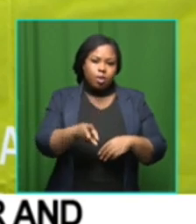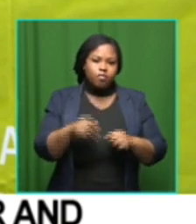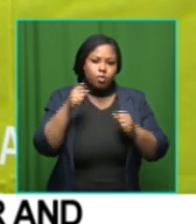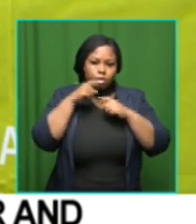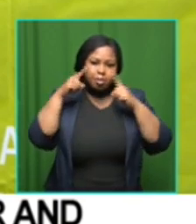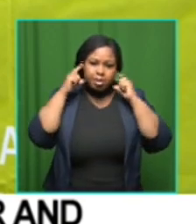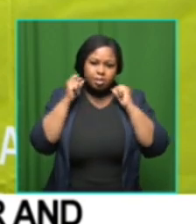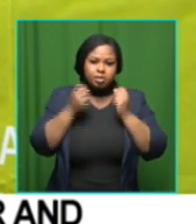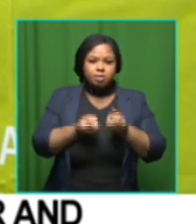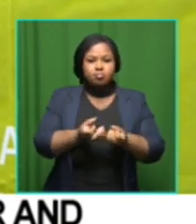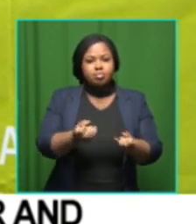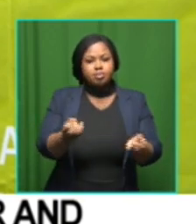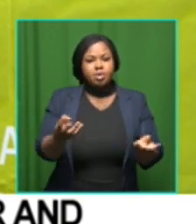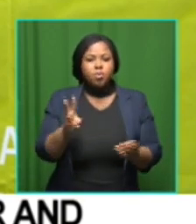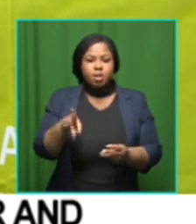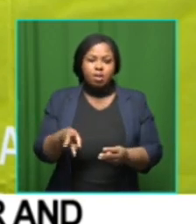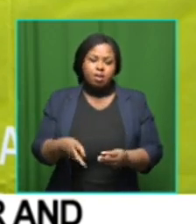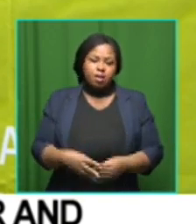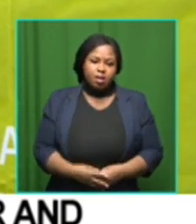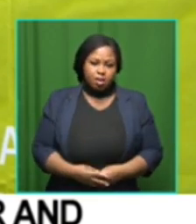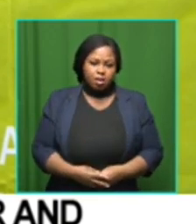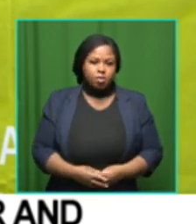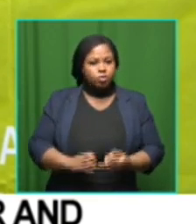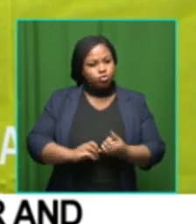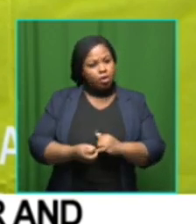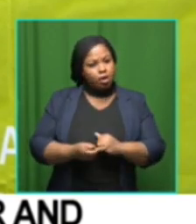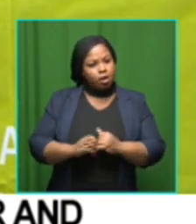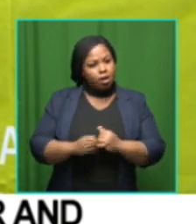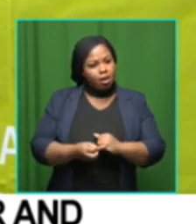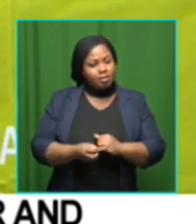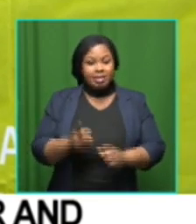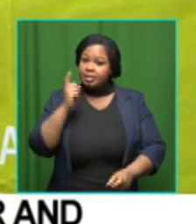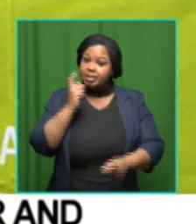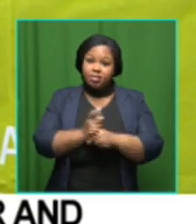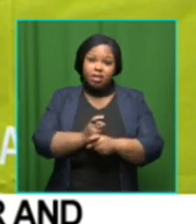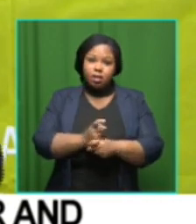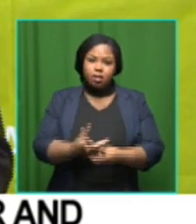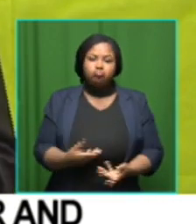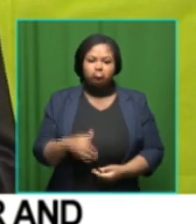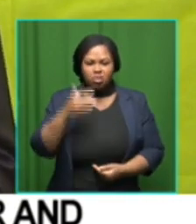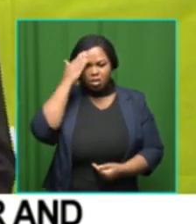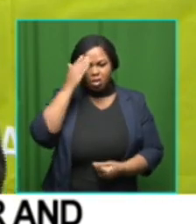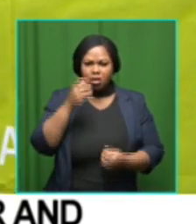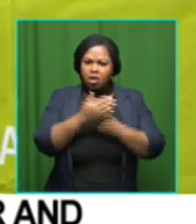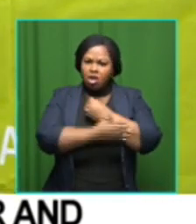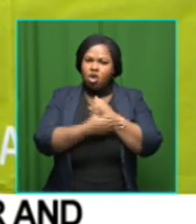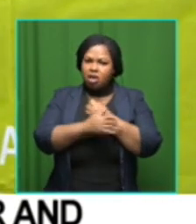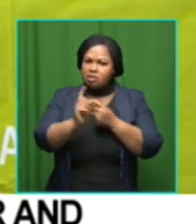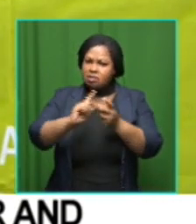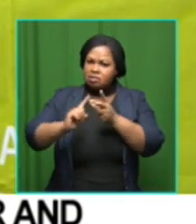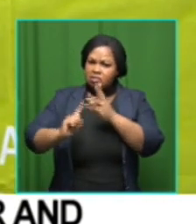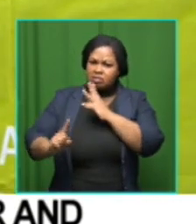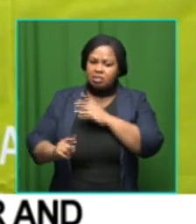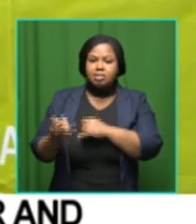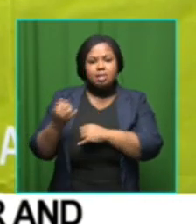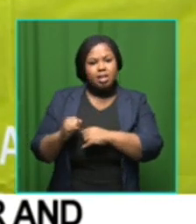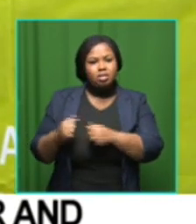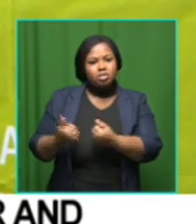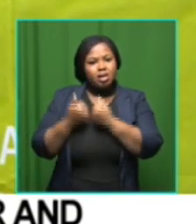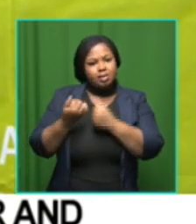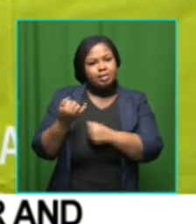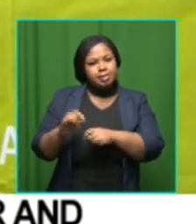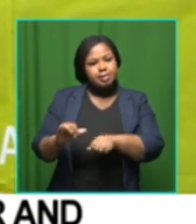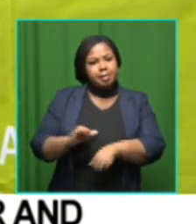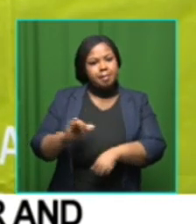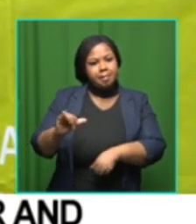masks available. It's a difficulty, I think, in many countries, so it's something that we have to work on. The